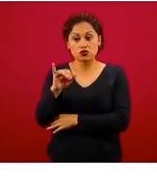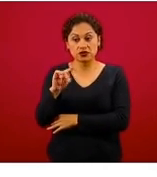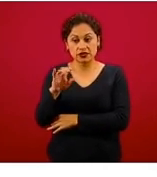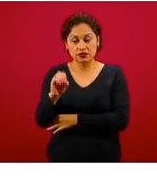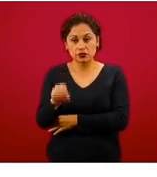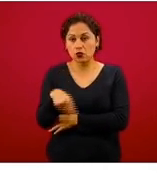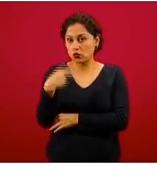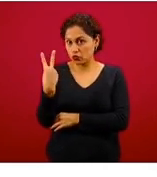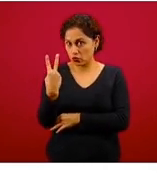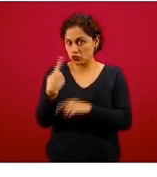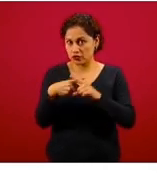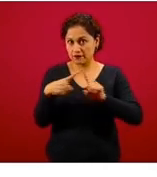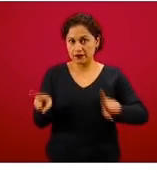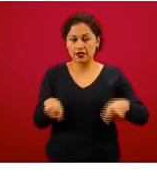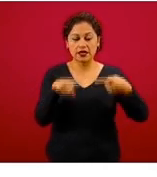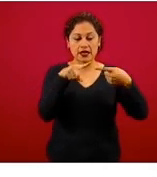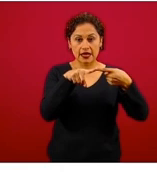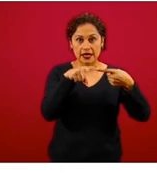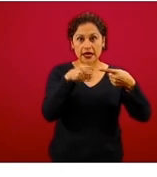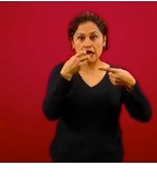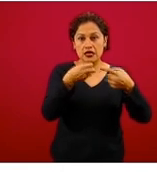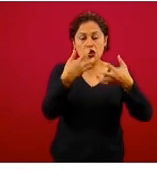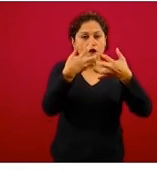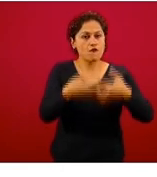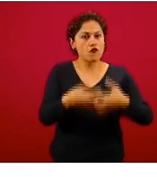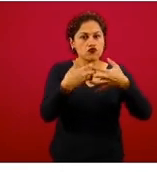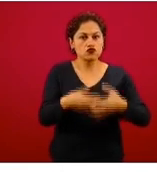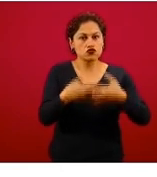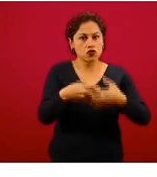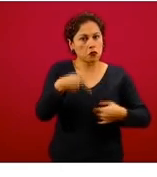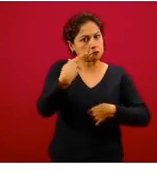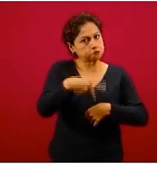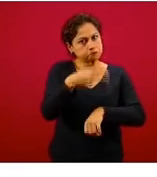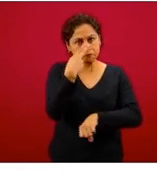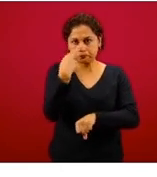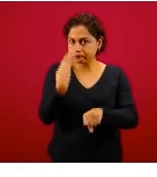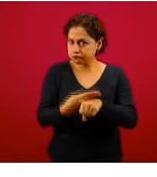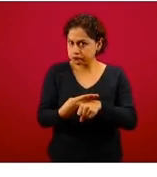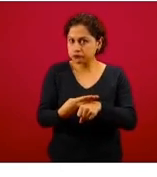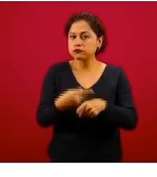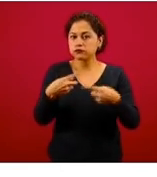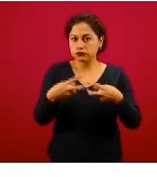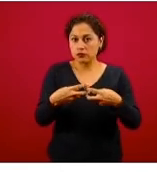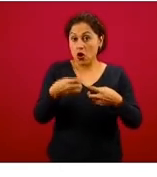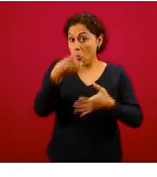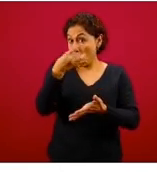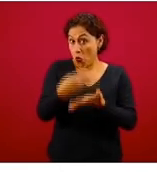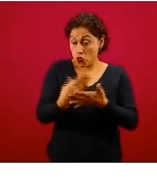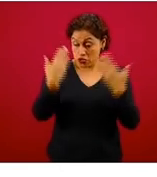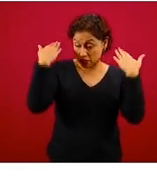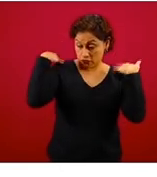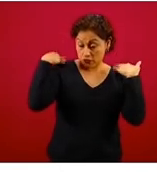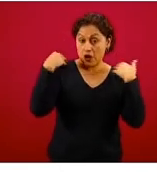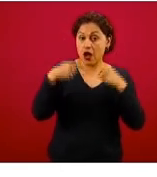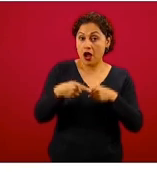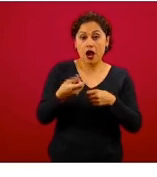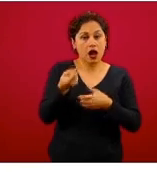the alveoli, which have two kinds of cells, type 1 and type